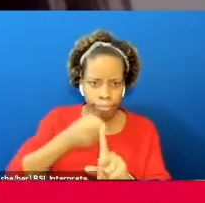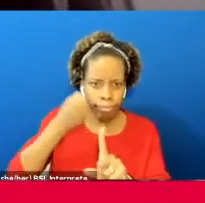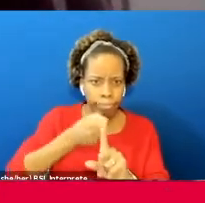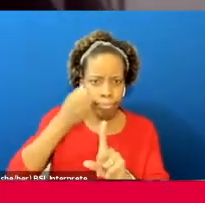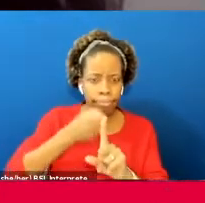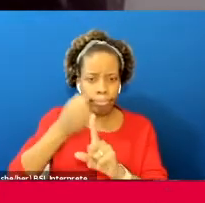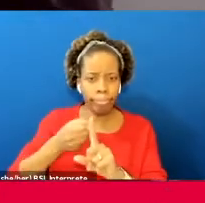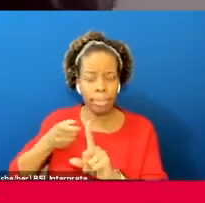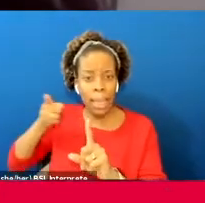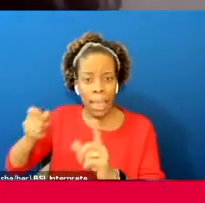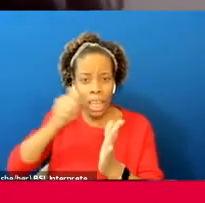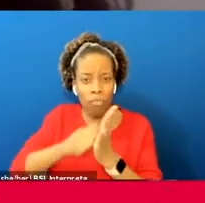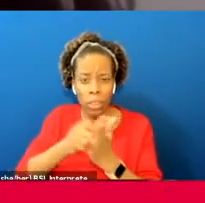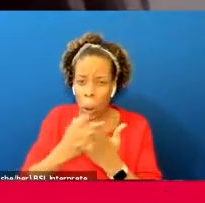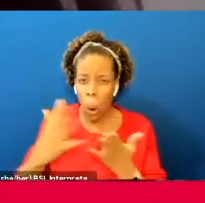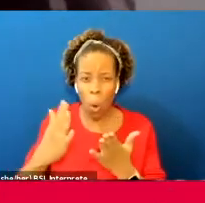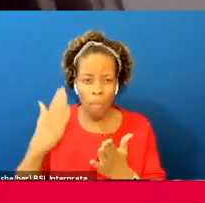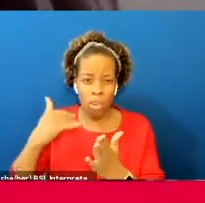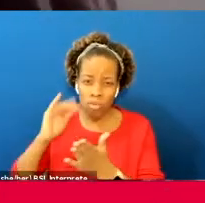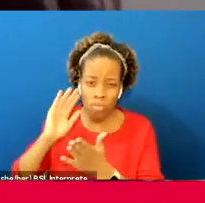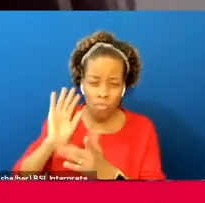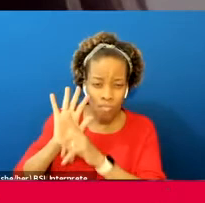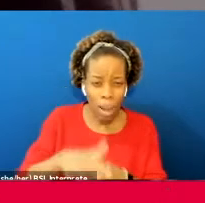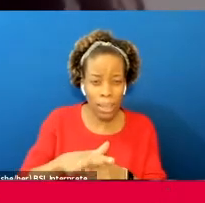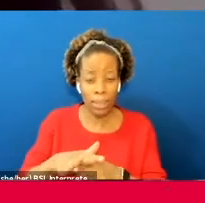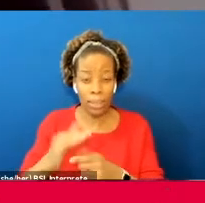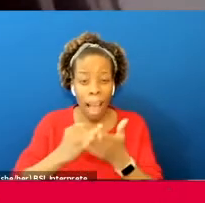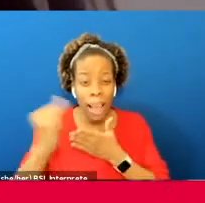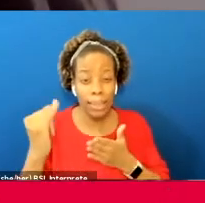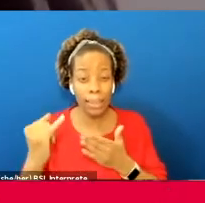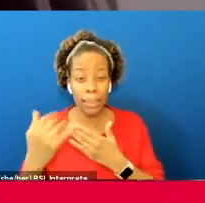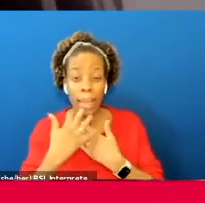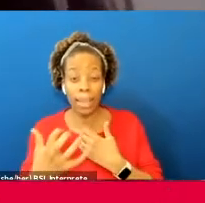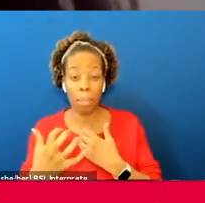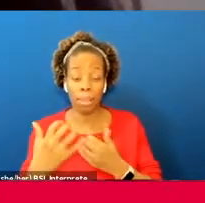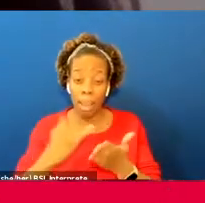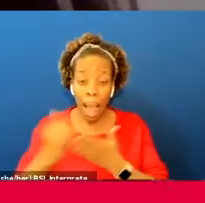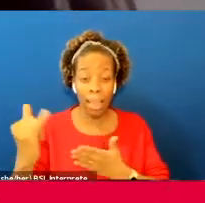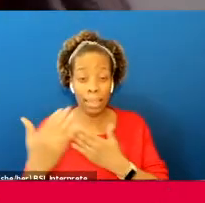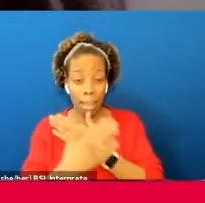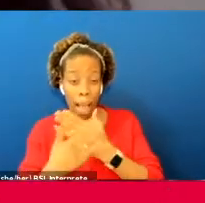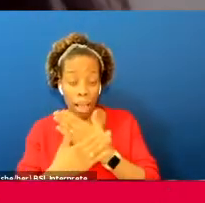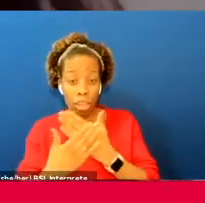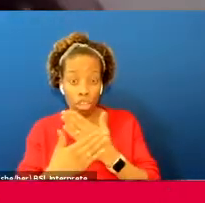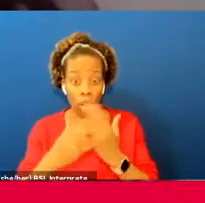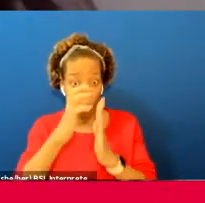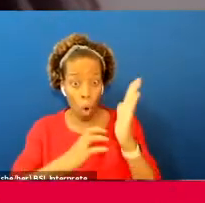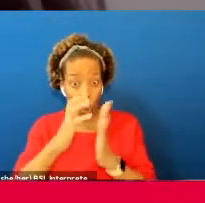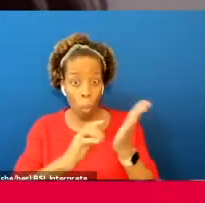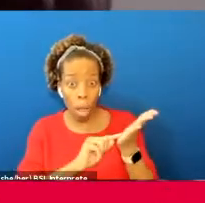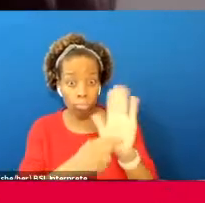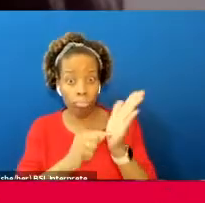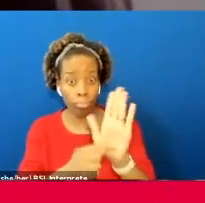many anti-Semitic, anti-Asian, and generally just very racist sort of pieces of work, but he is now being